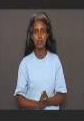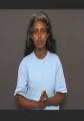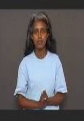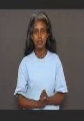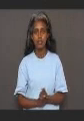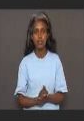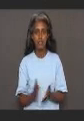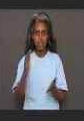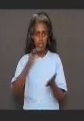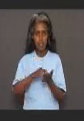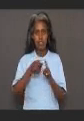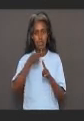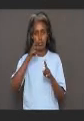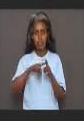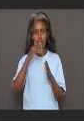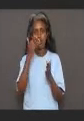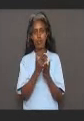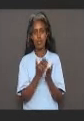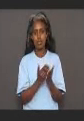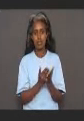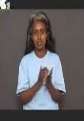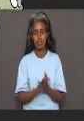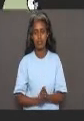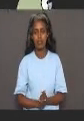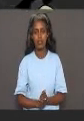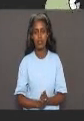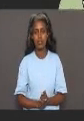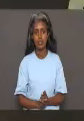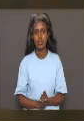Let's get back to our lesson.